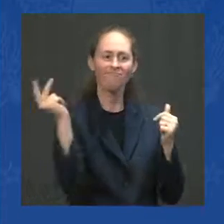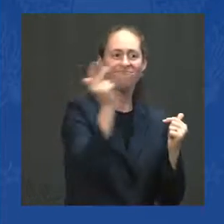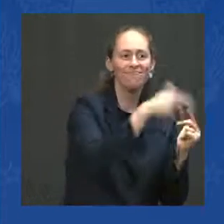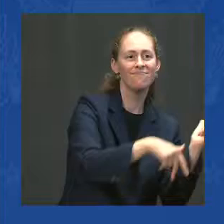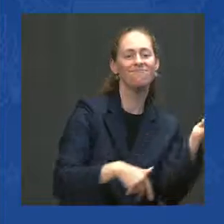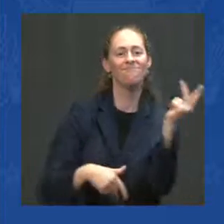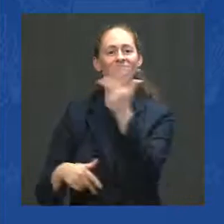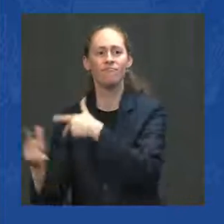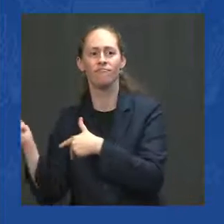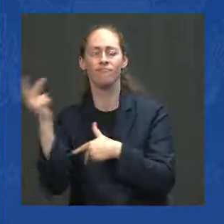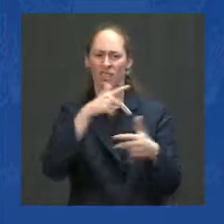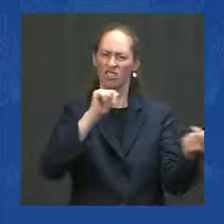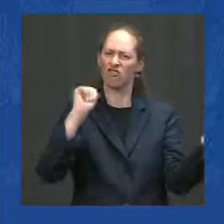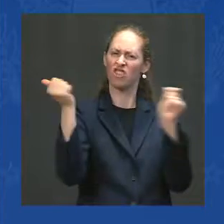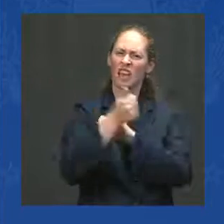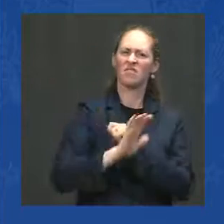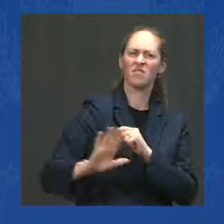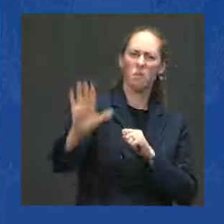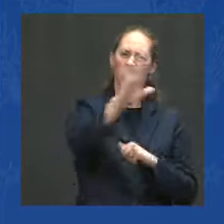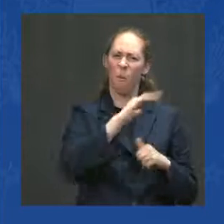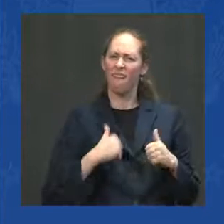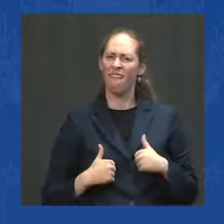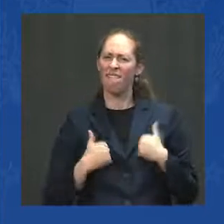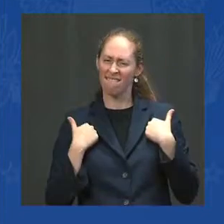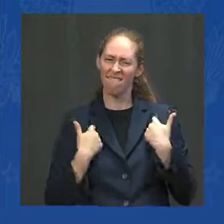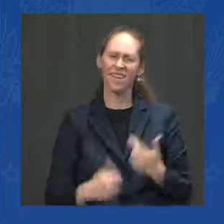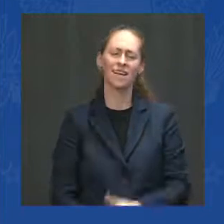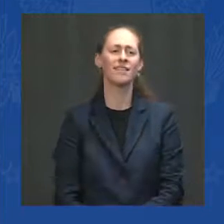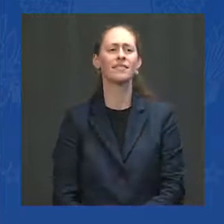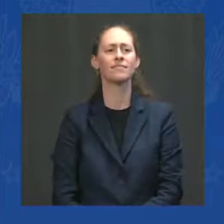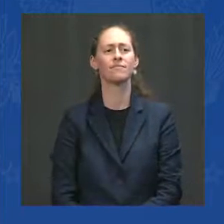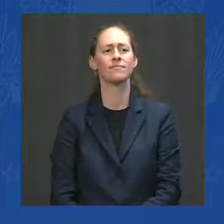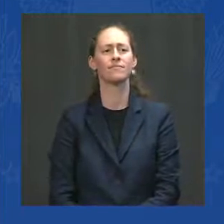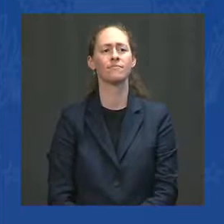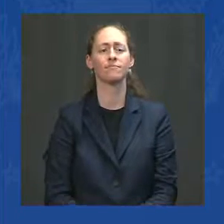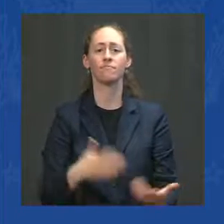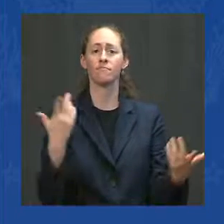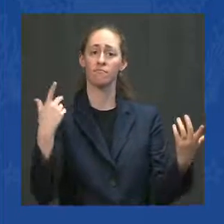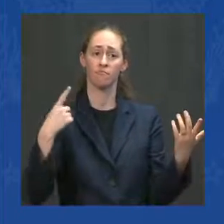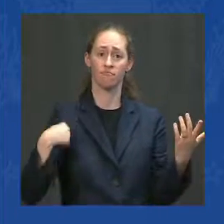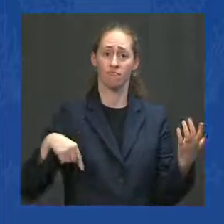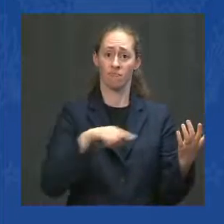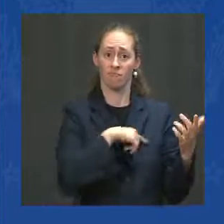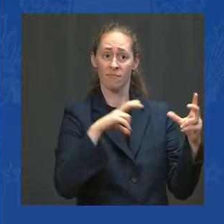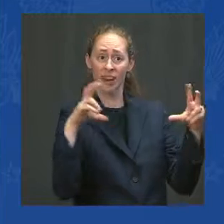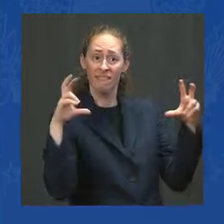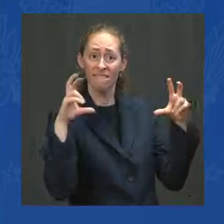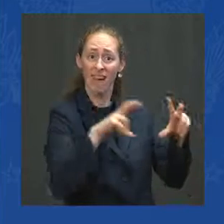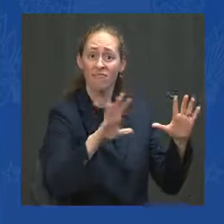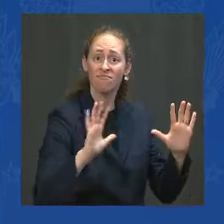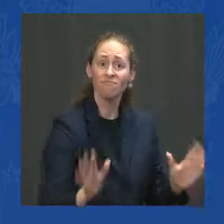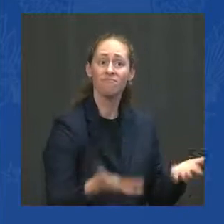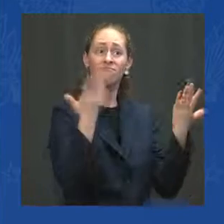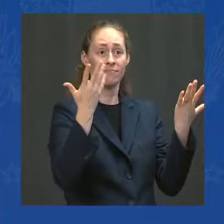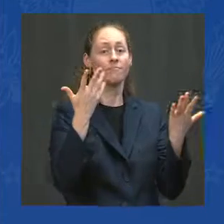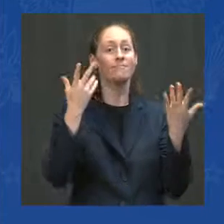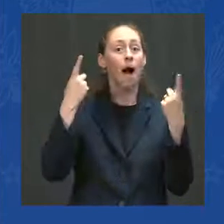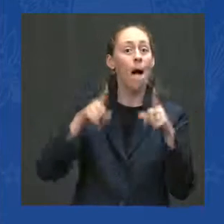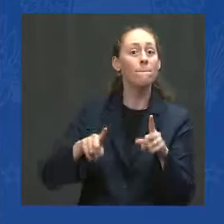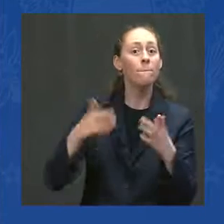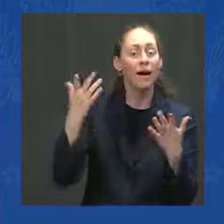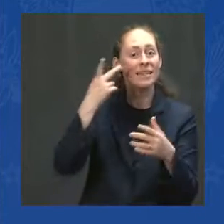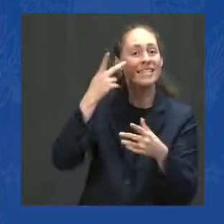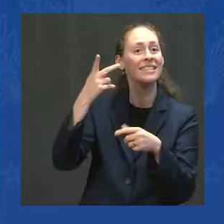America, to the public investments that took us to the moon and the discovery of life-saving medicines